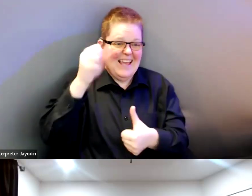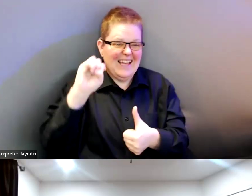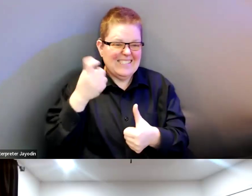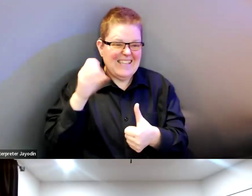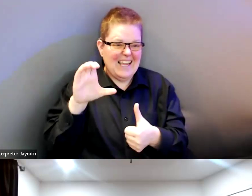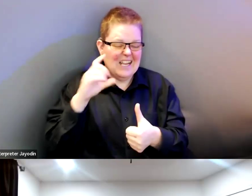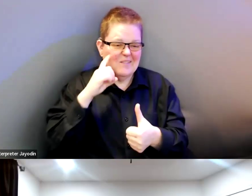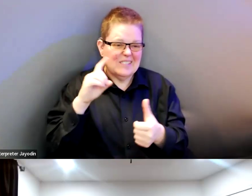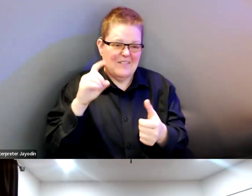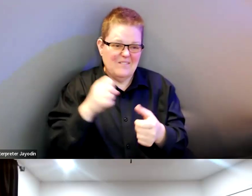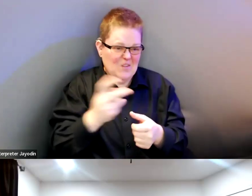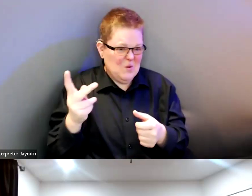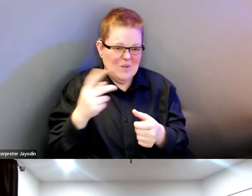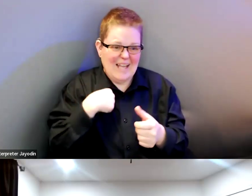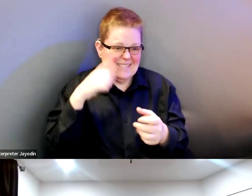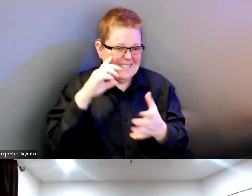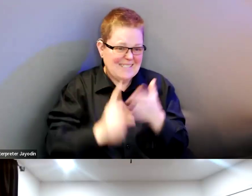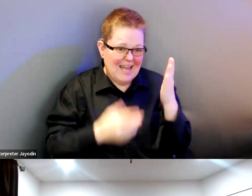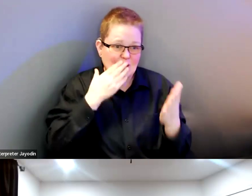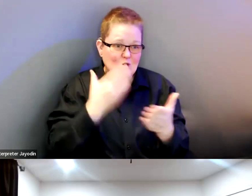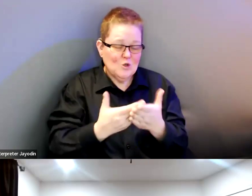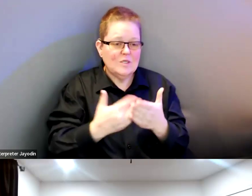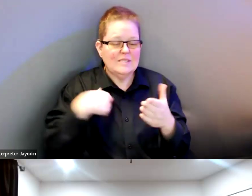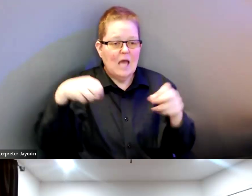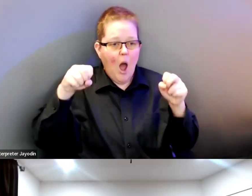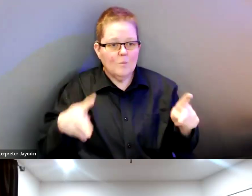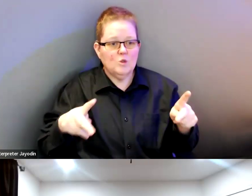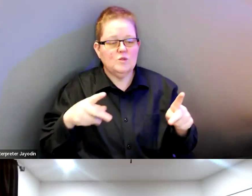and good. And this is an opportunity to say, what are,